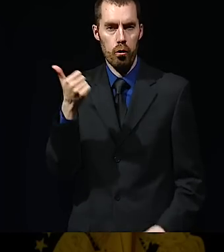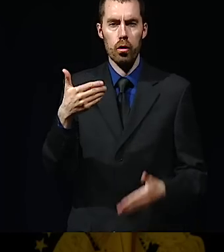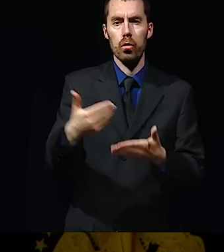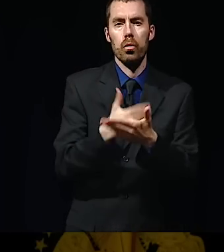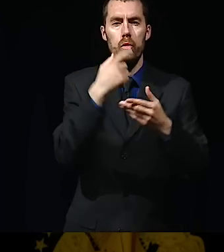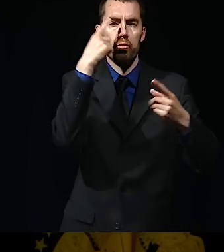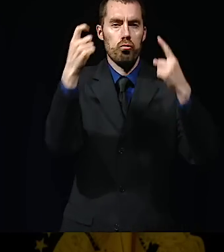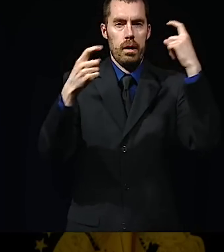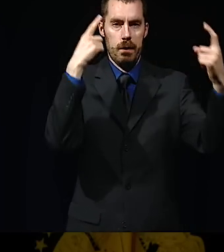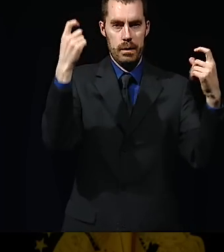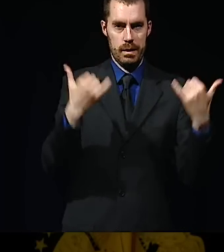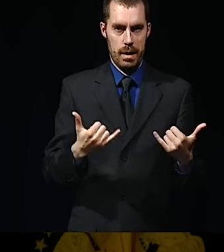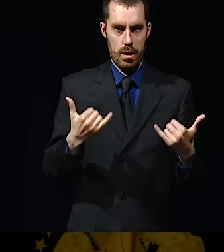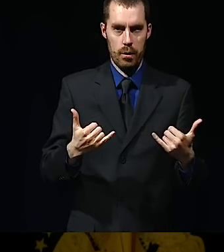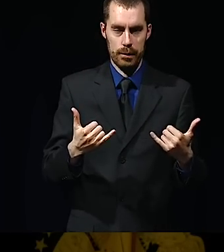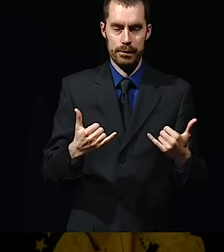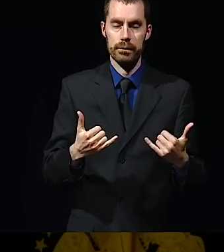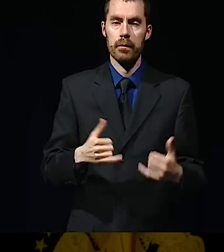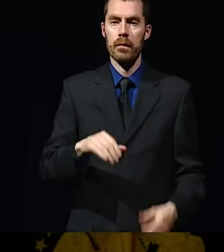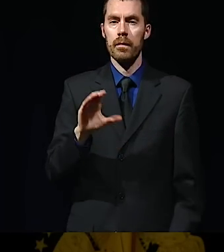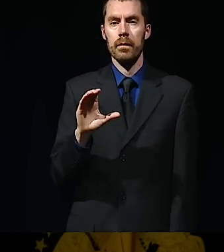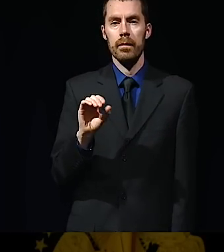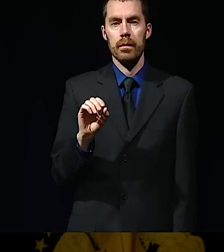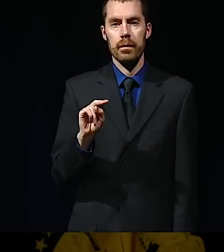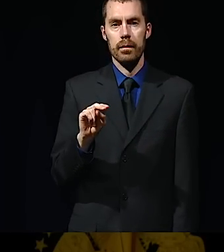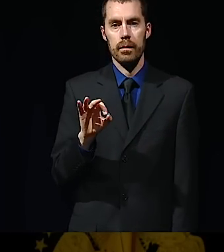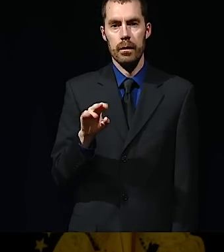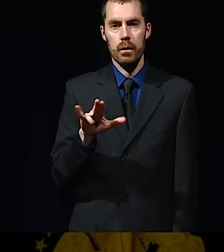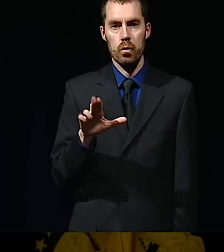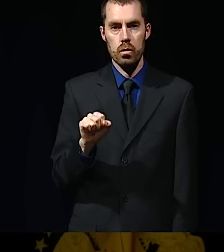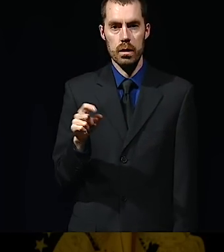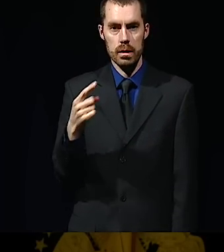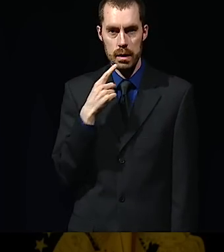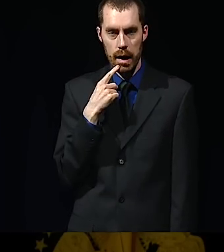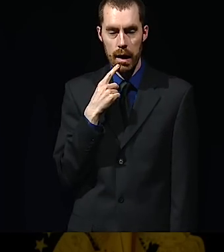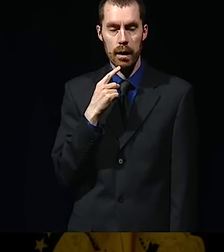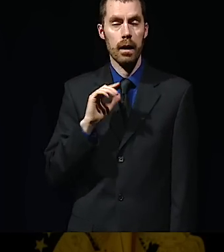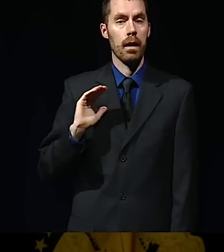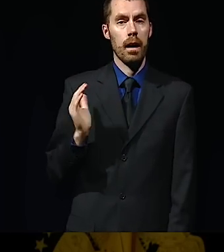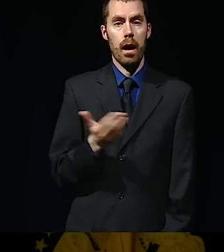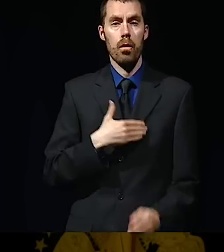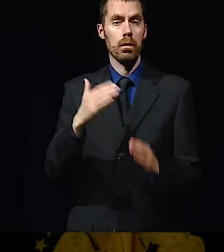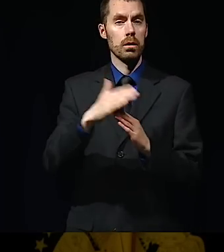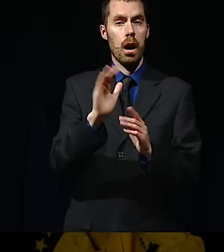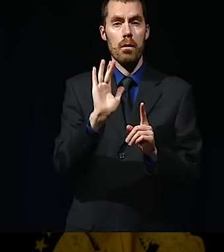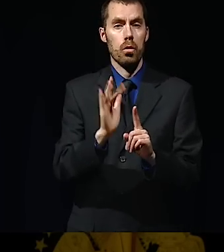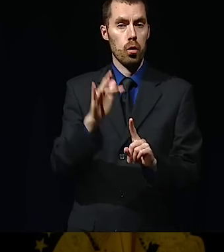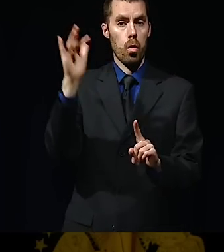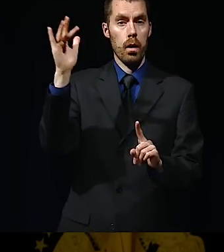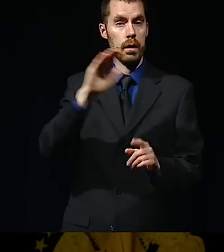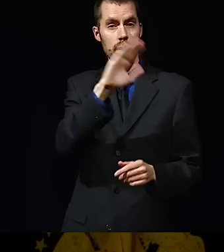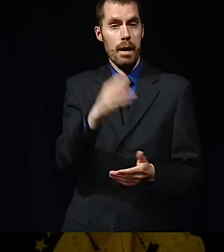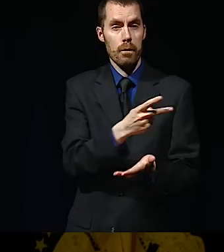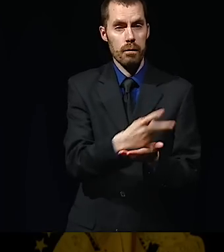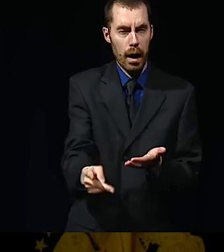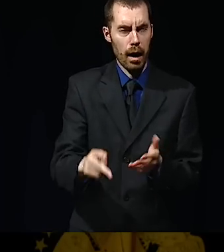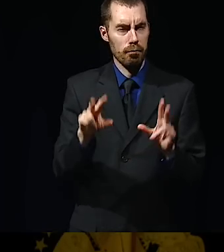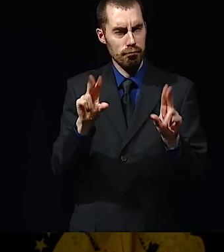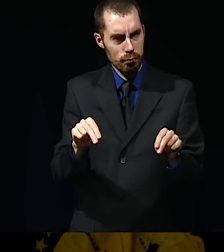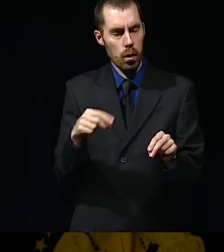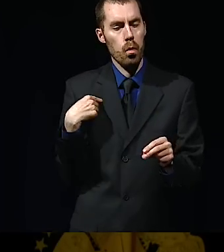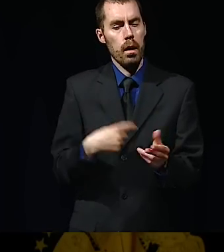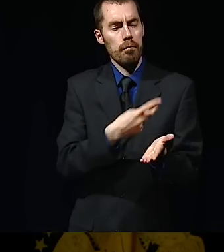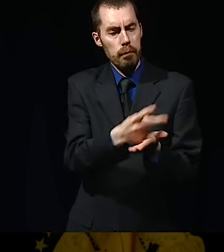dreams. Confucius said, "Our greatest glory is not in never falling, but in rising every time we